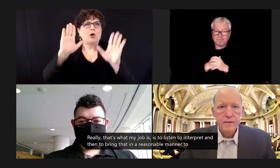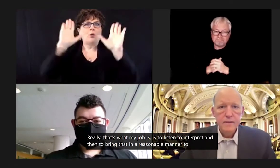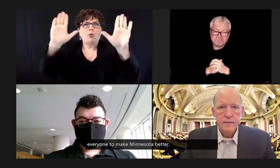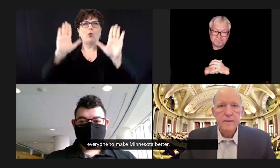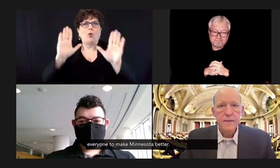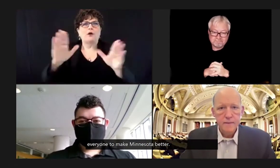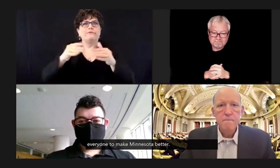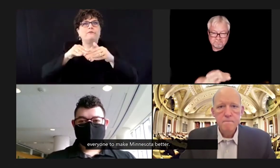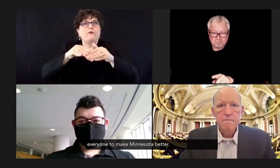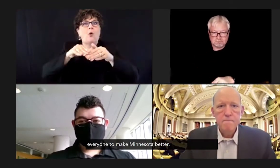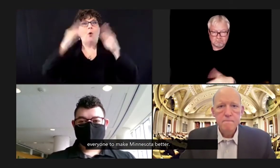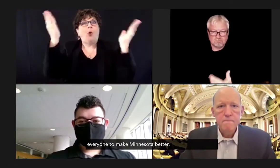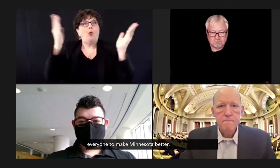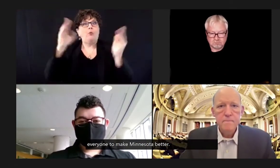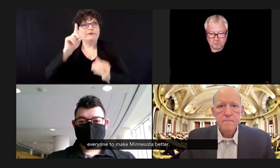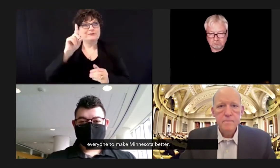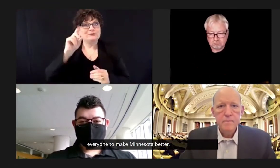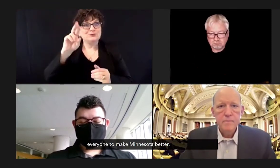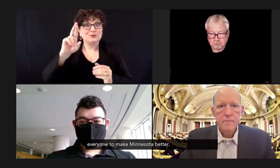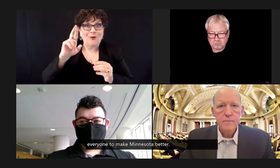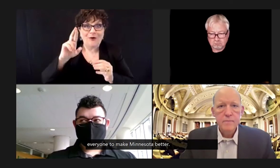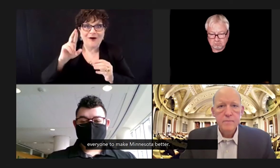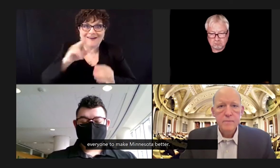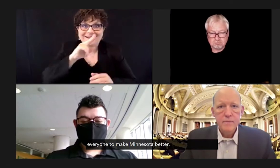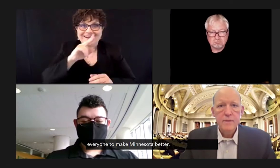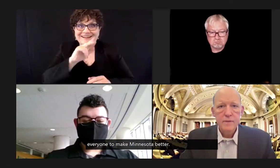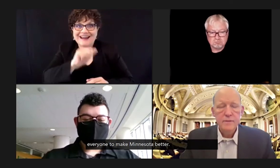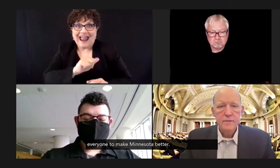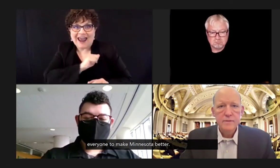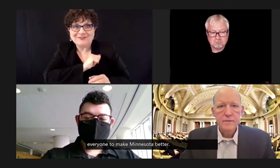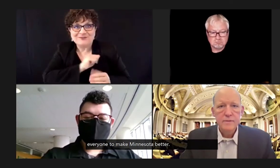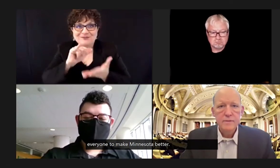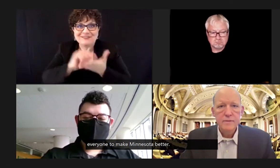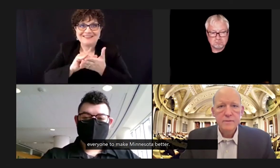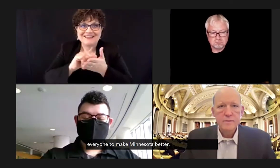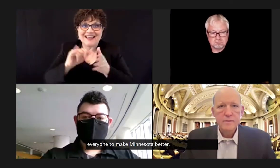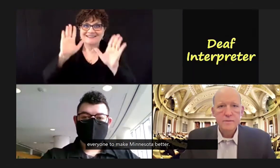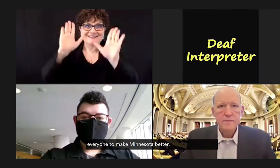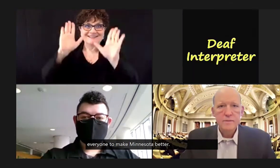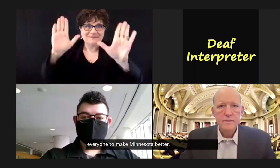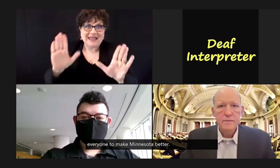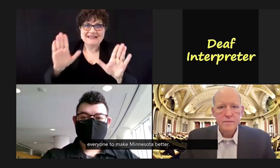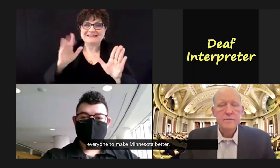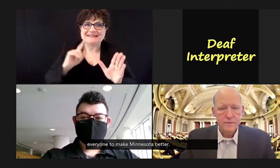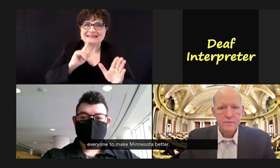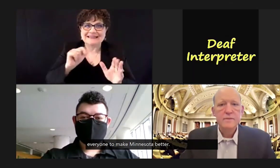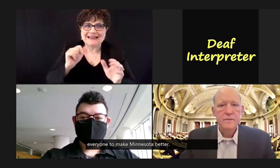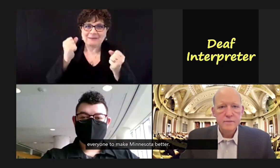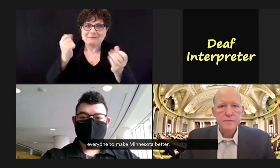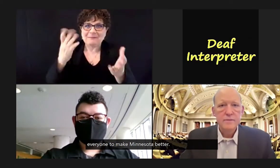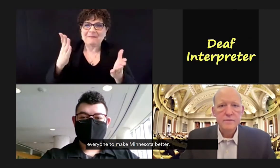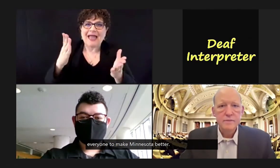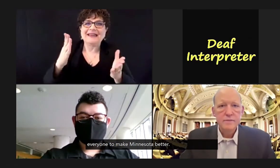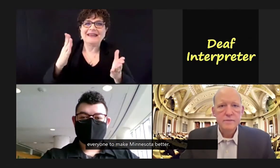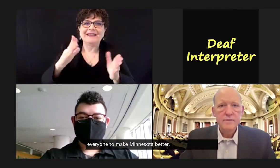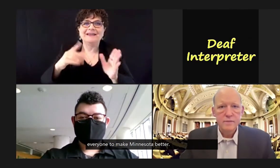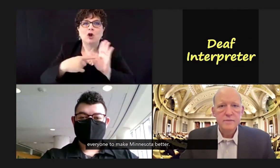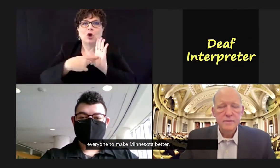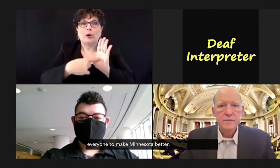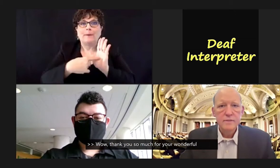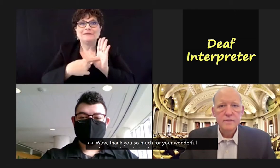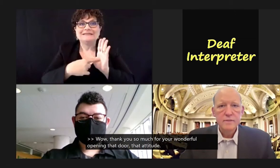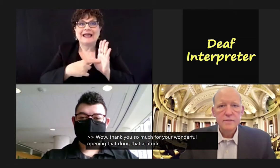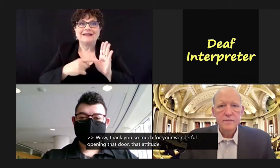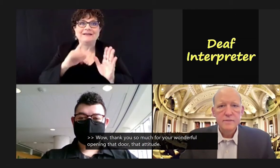Wow, thank you so much for your wonderful opening that door, that attitude. This is fantastic.